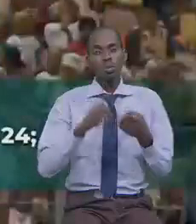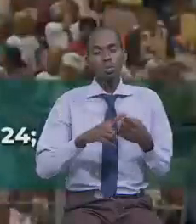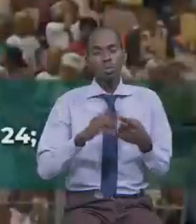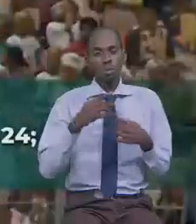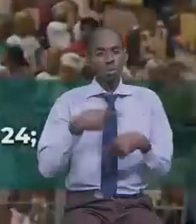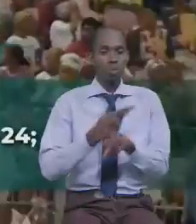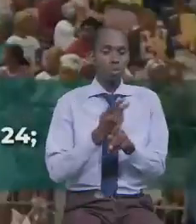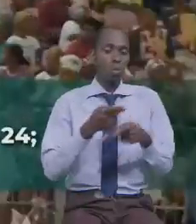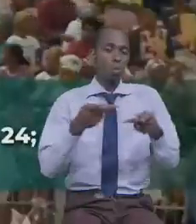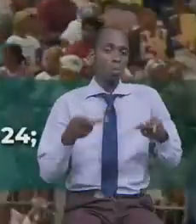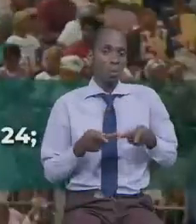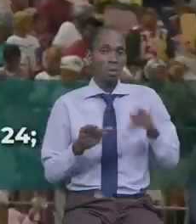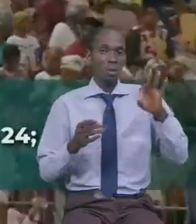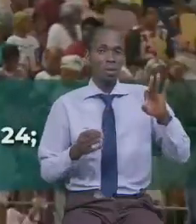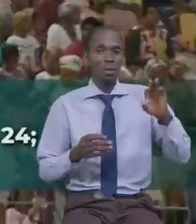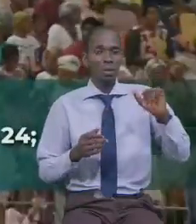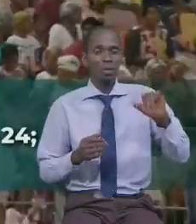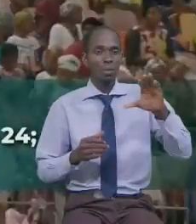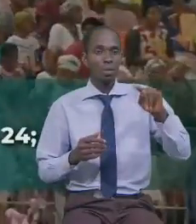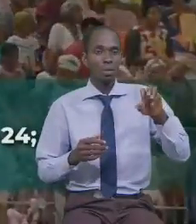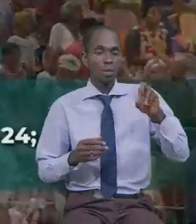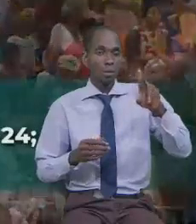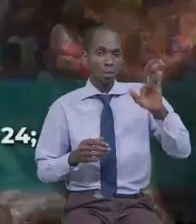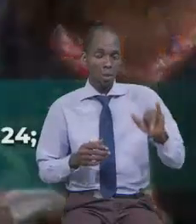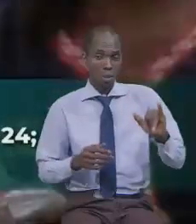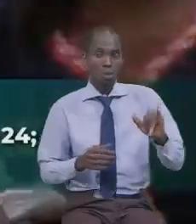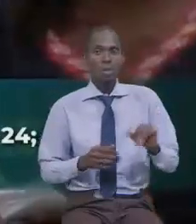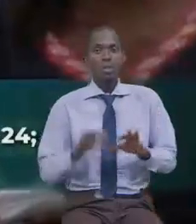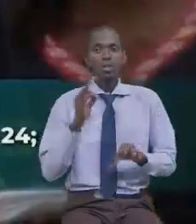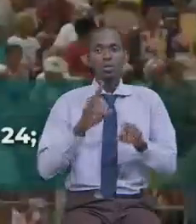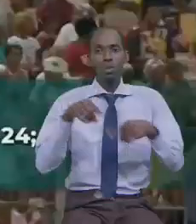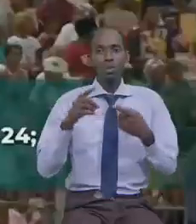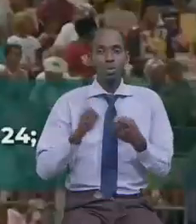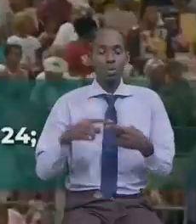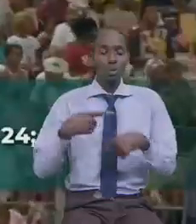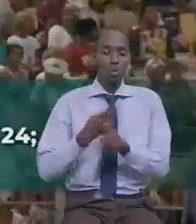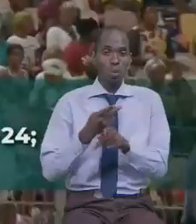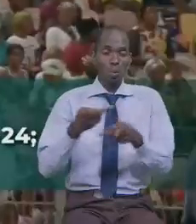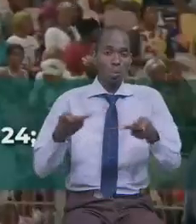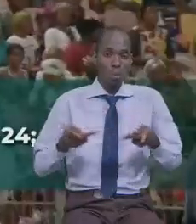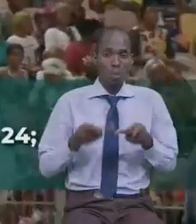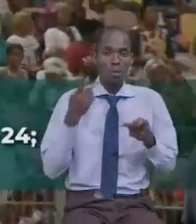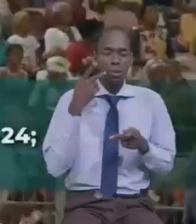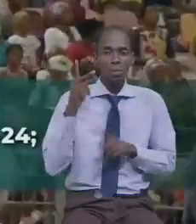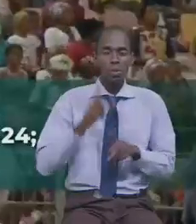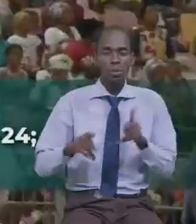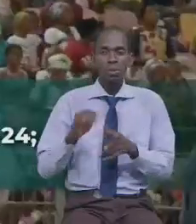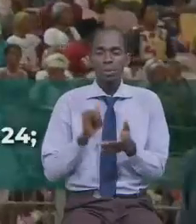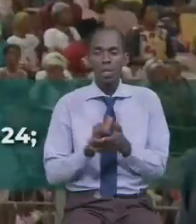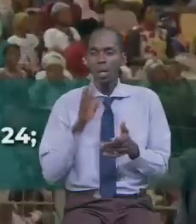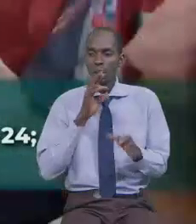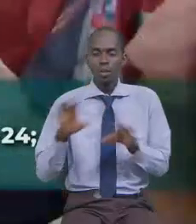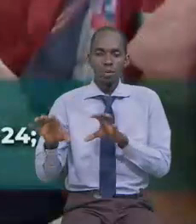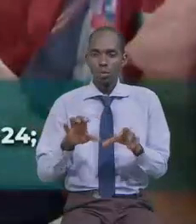and you see those who are weaving, if you go to the factory and you see those who are dealing with ceramic